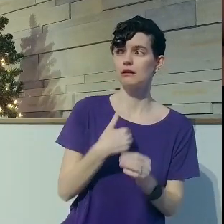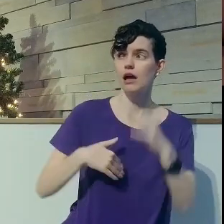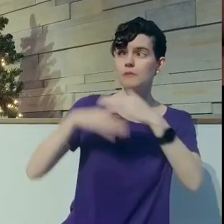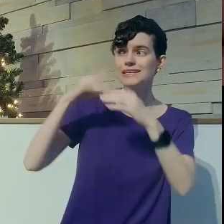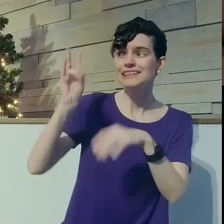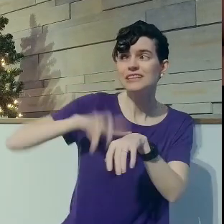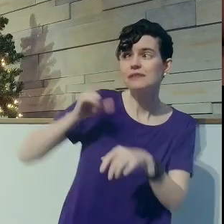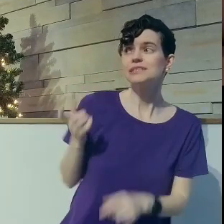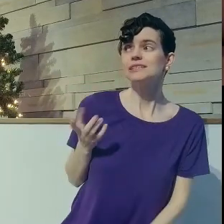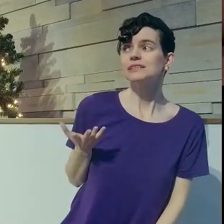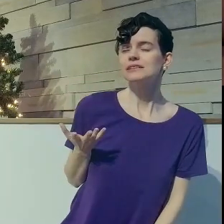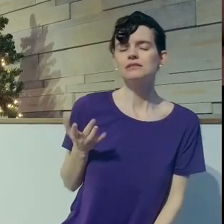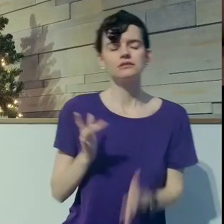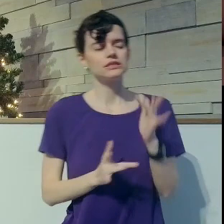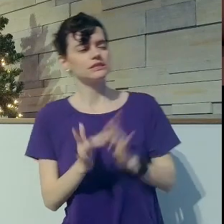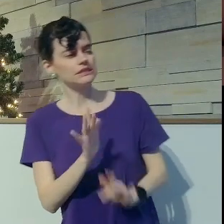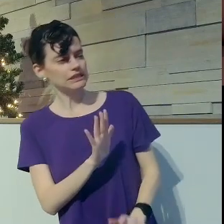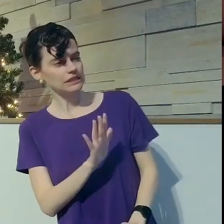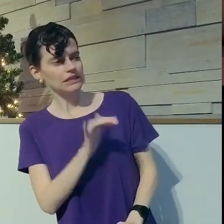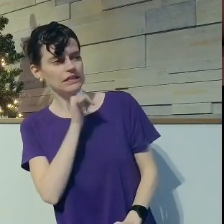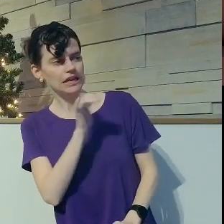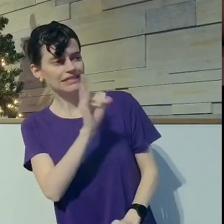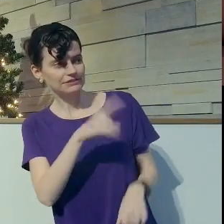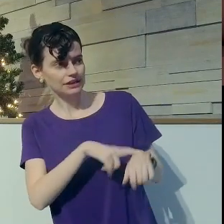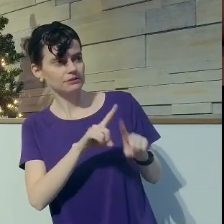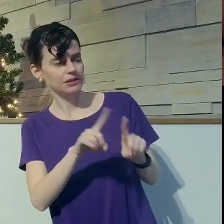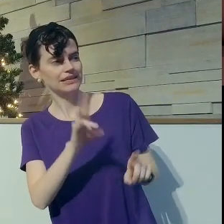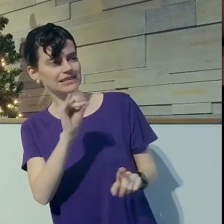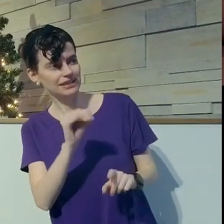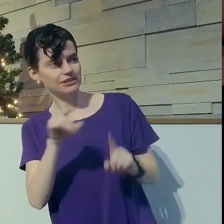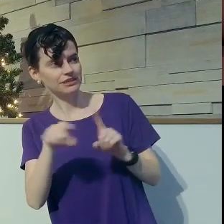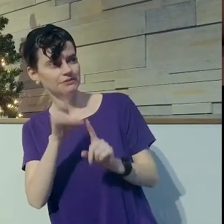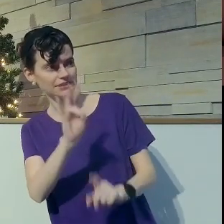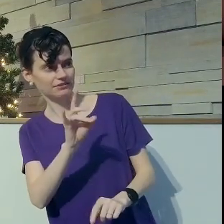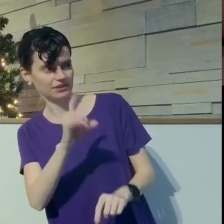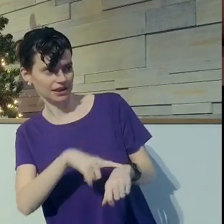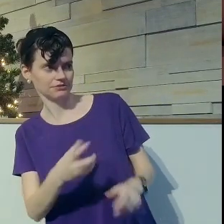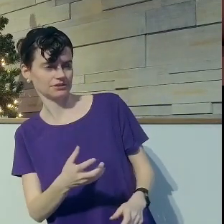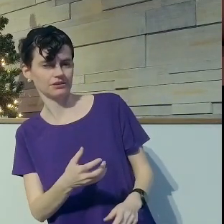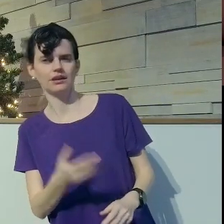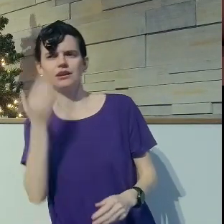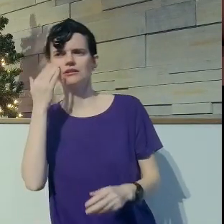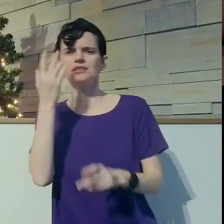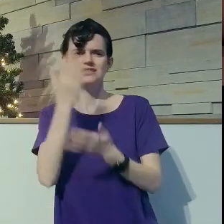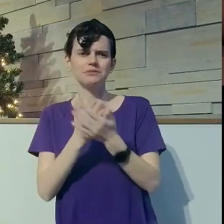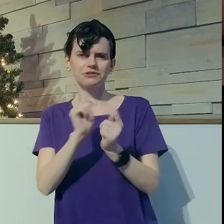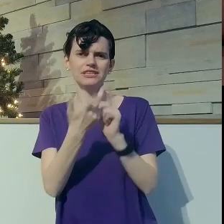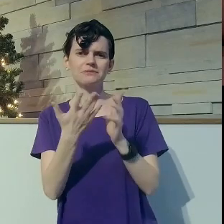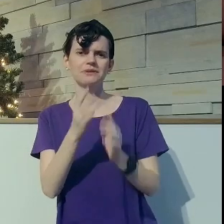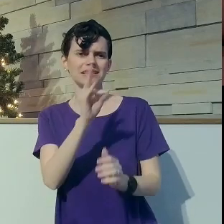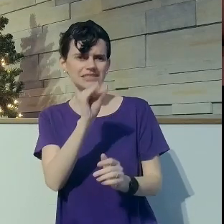to seven times? Jesus answered, I tell you, not seven times, but 77 times. I know some of your translations may